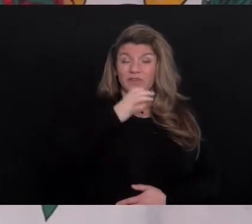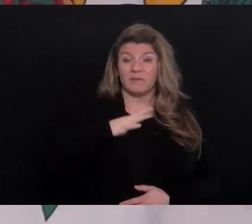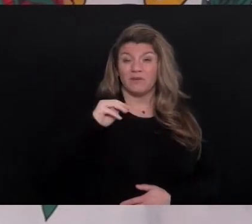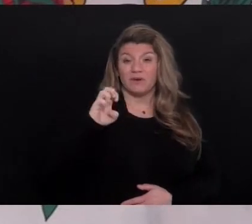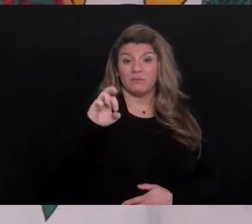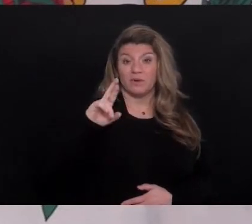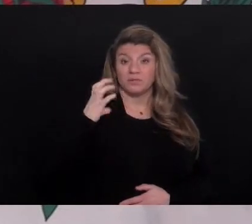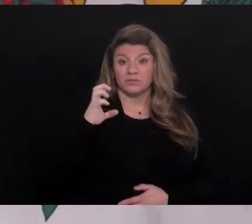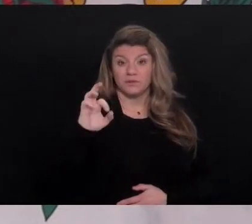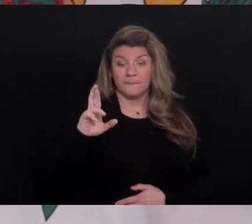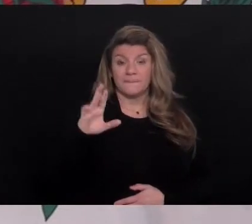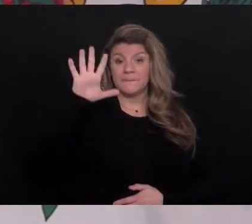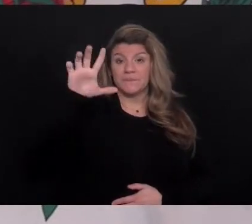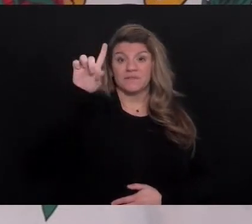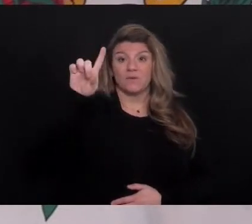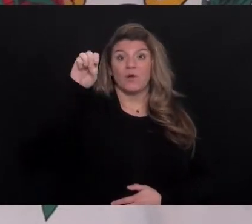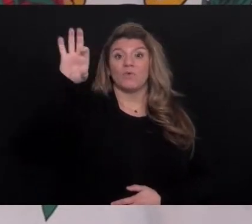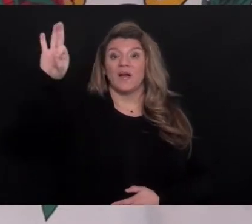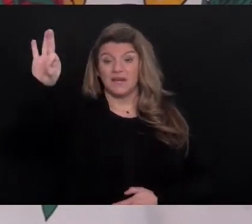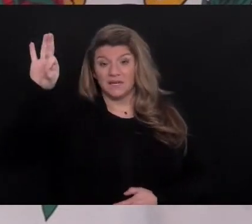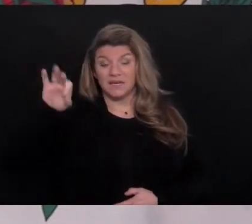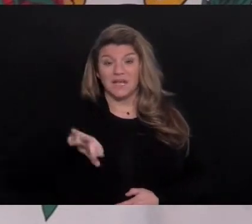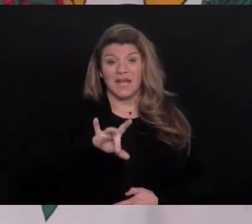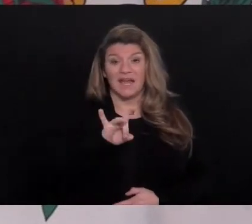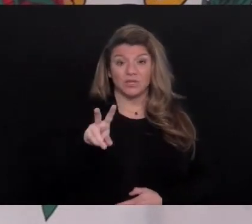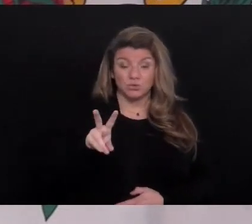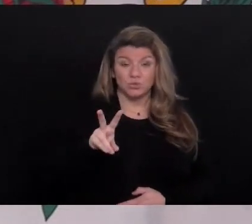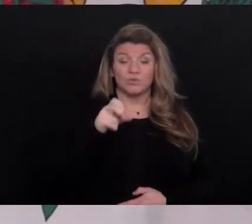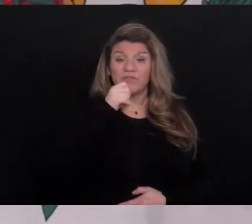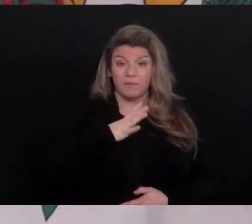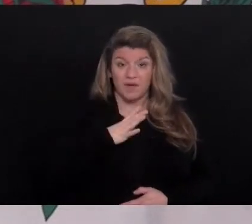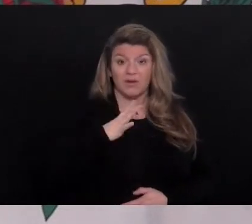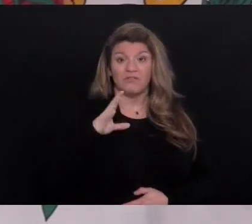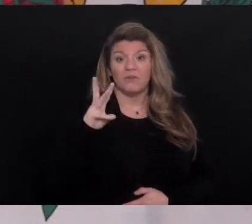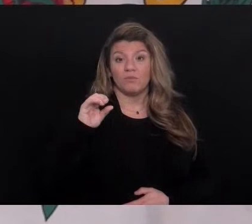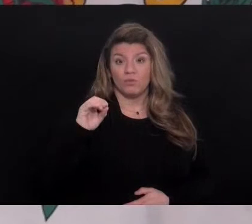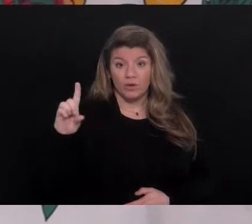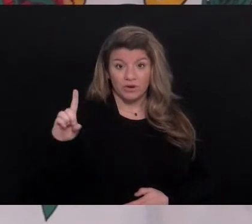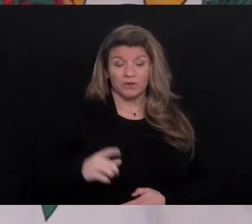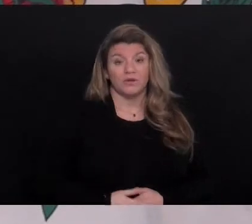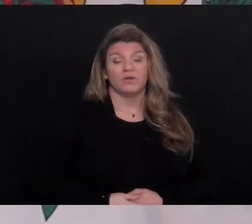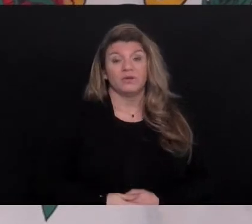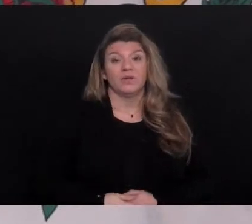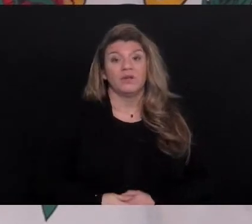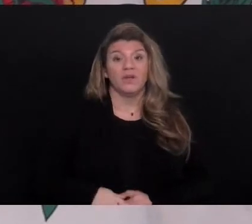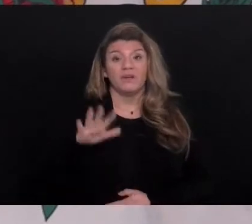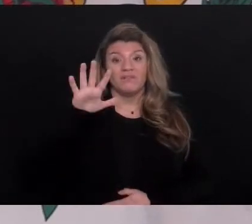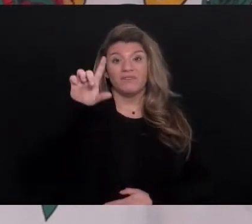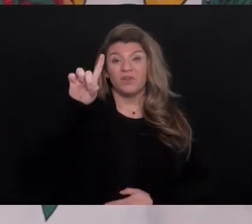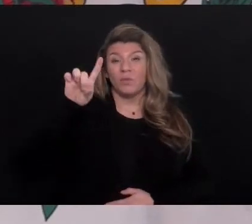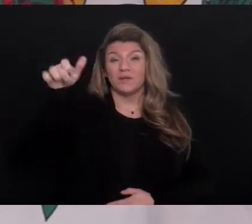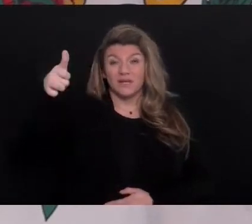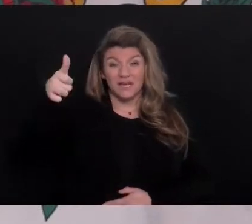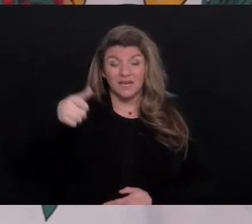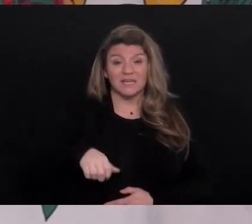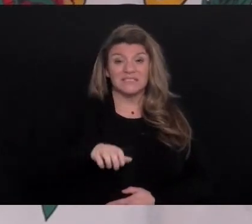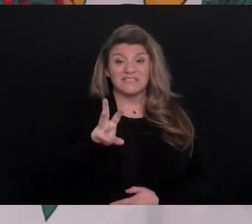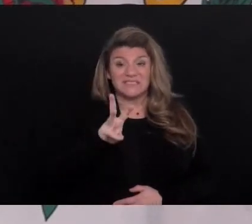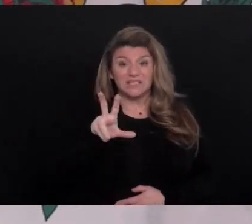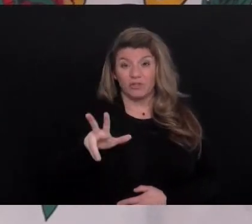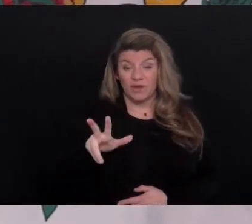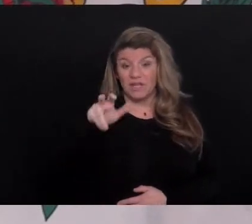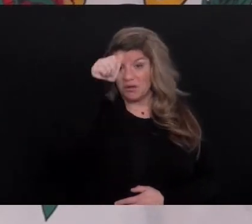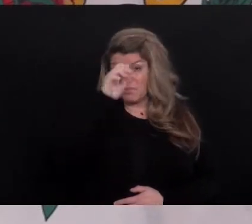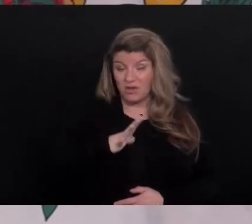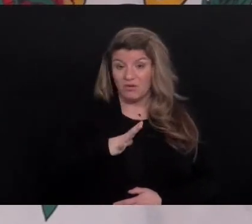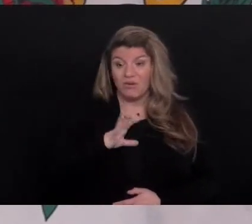County. The 5,109th death, an 82-year-old female from Wood County. The 5,110th death, a 63-year-old